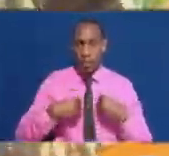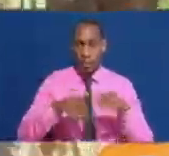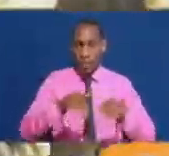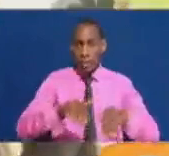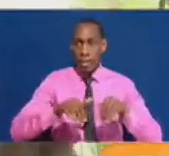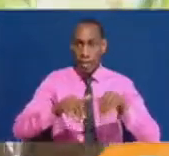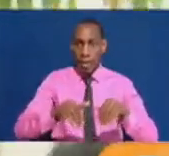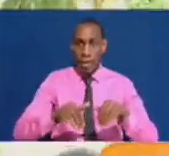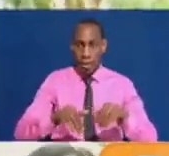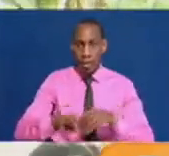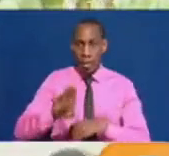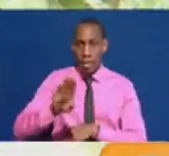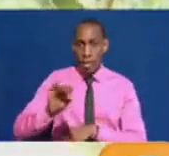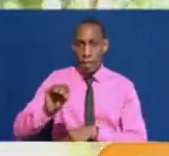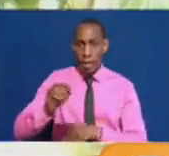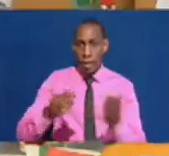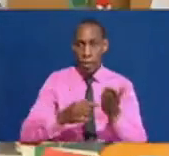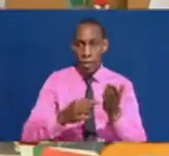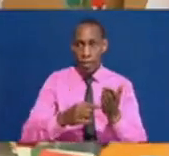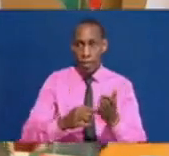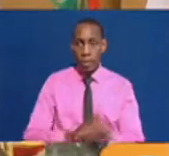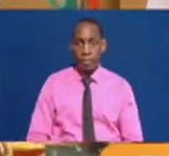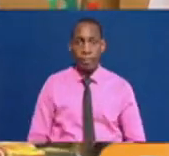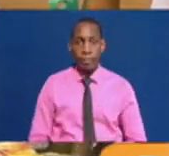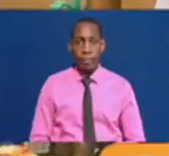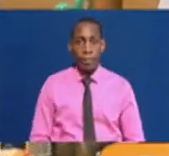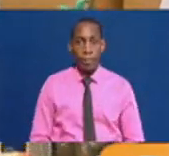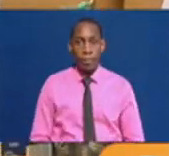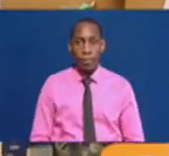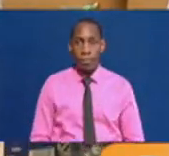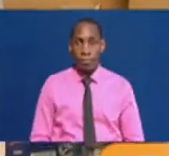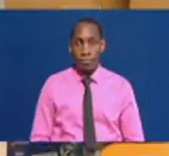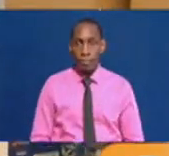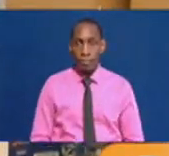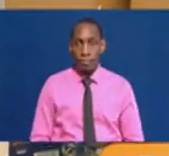agricultural biotechnology. Denis Otieno, Citizen TV.